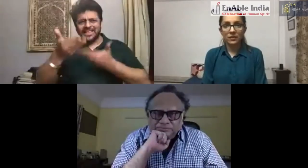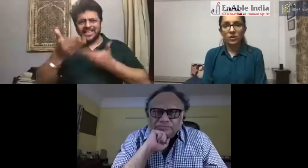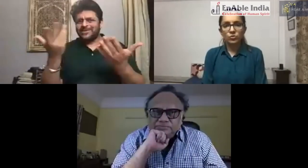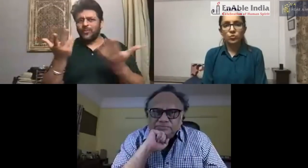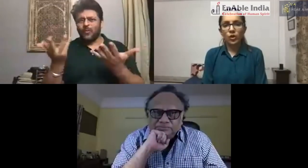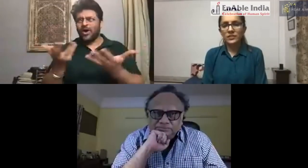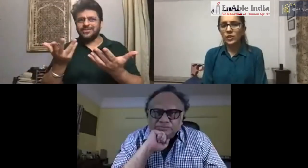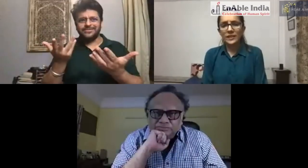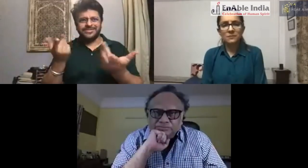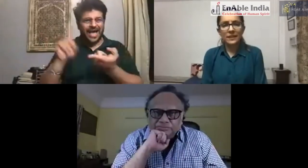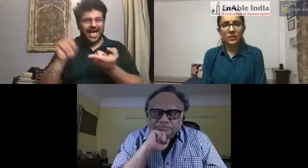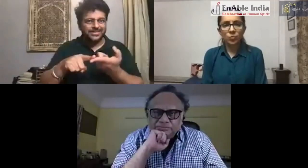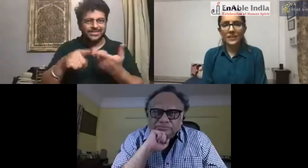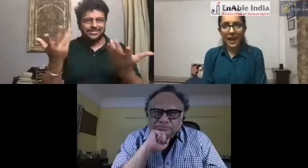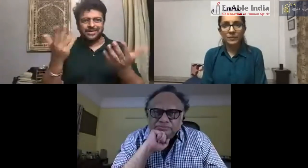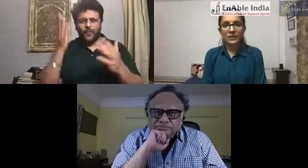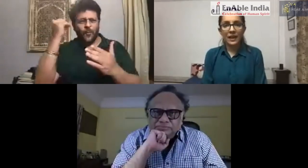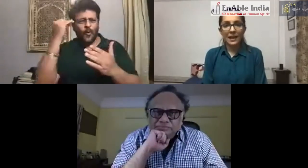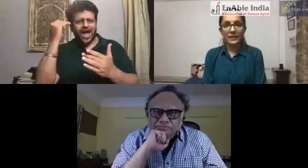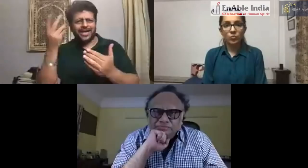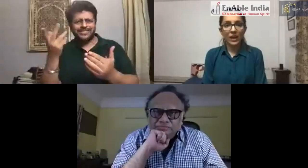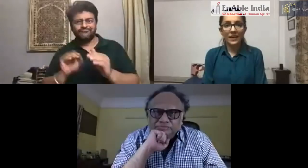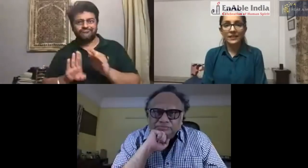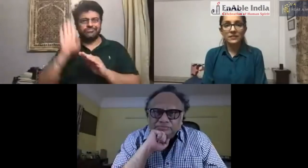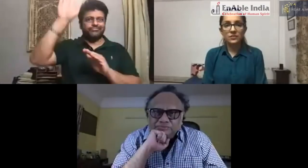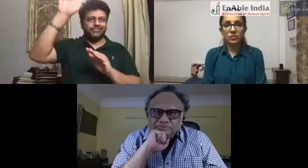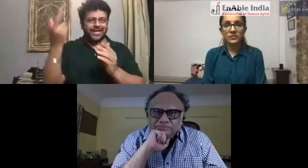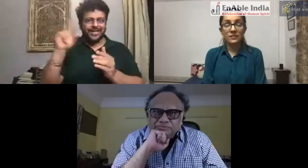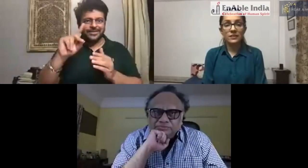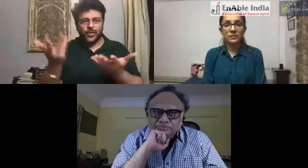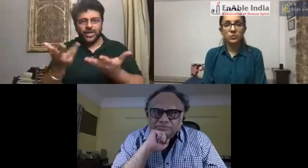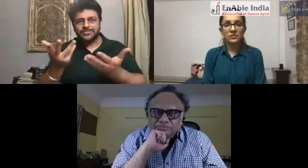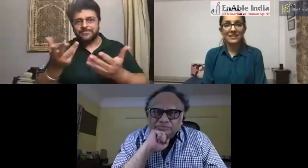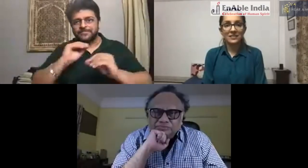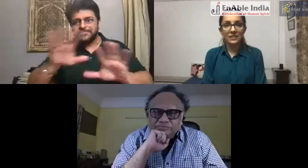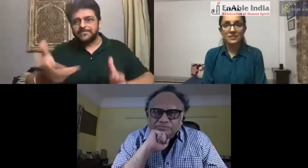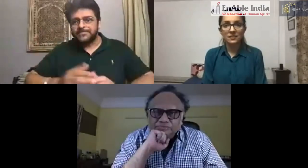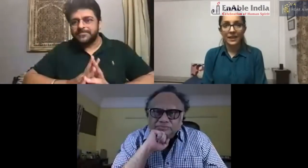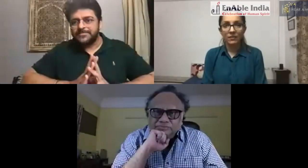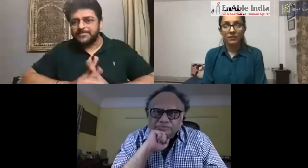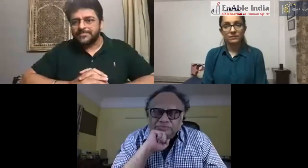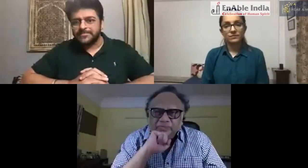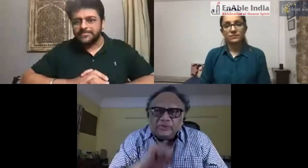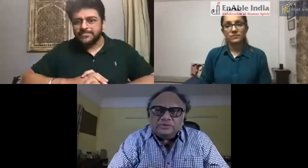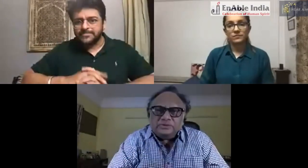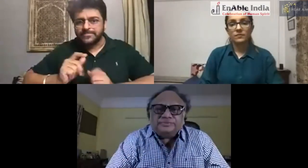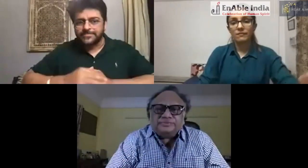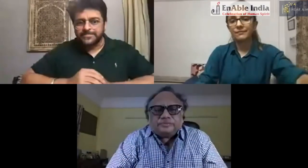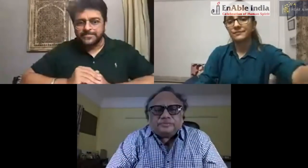come in. So what can you explain what happened and why, suddenly there was a rise in cases again?